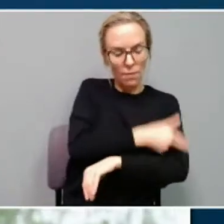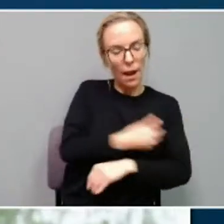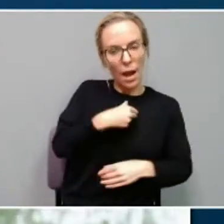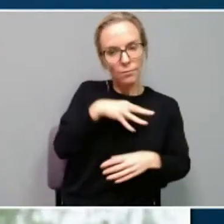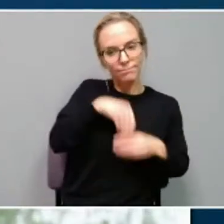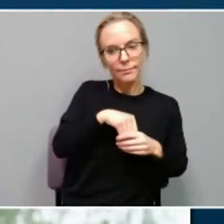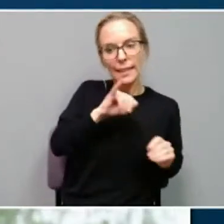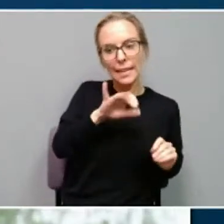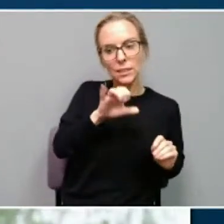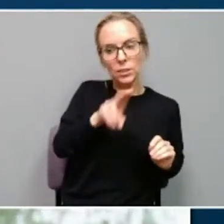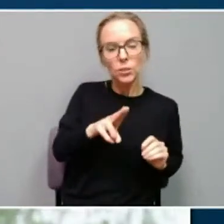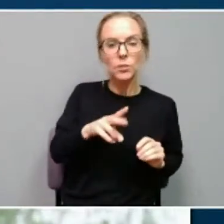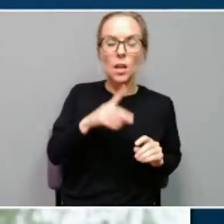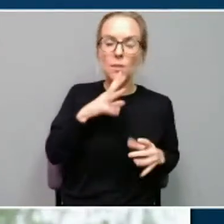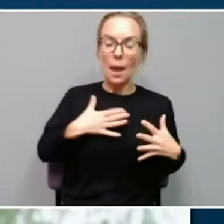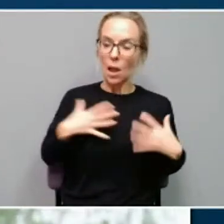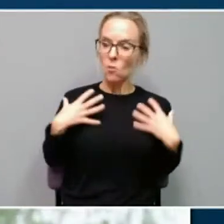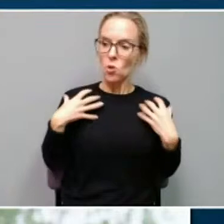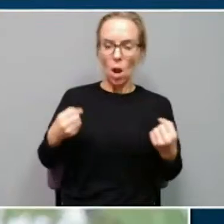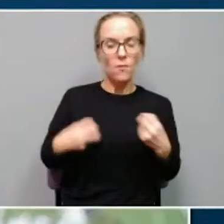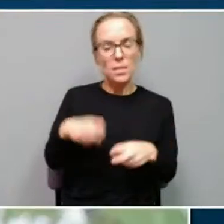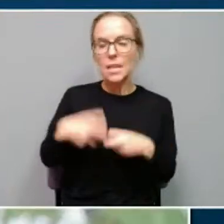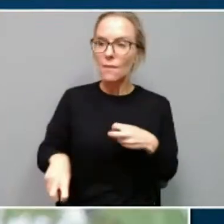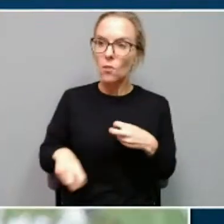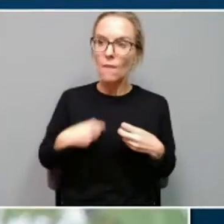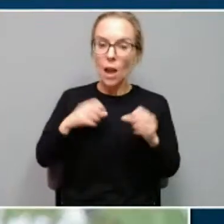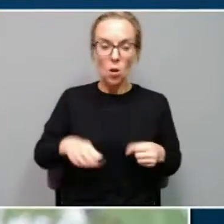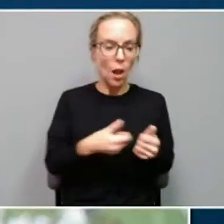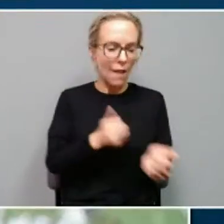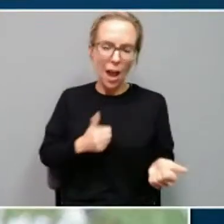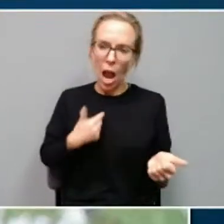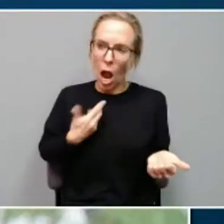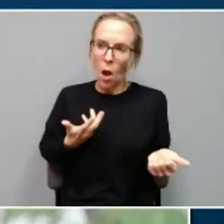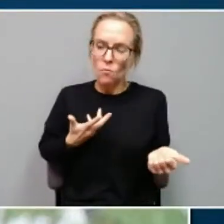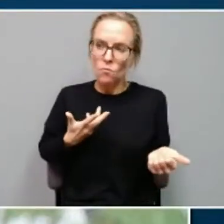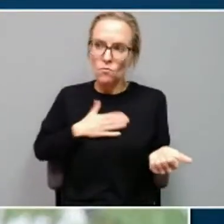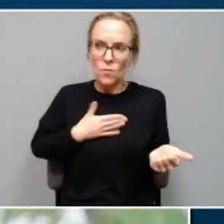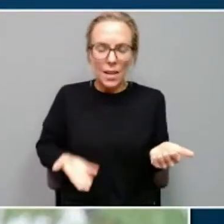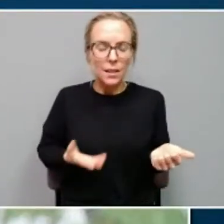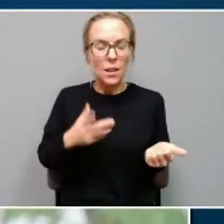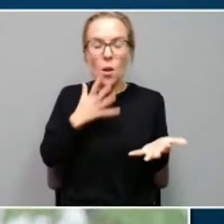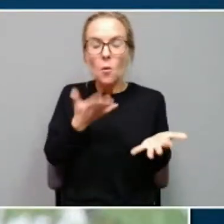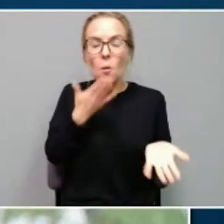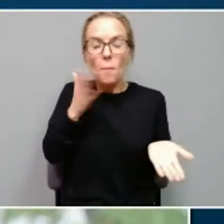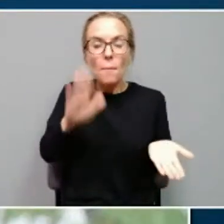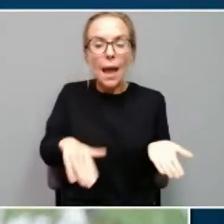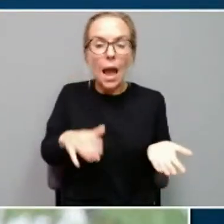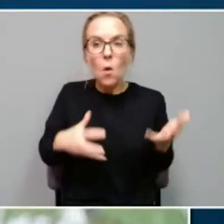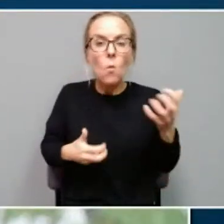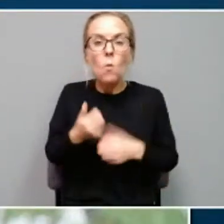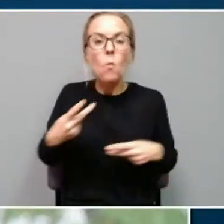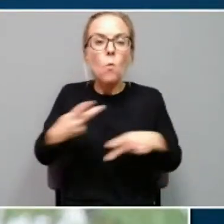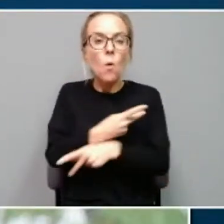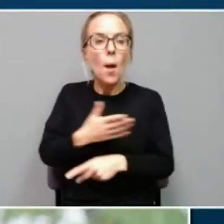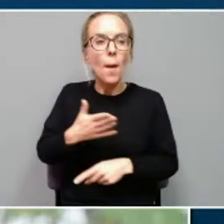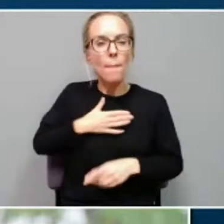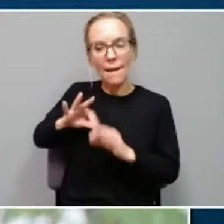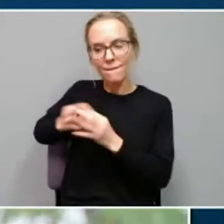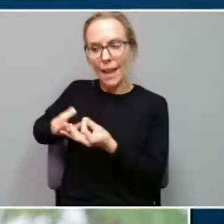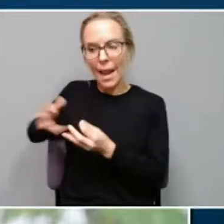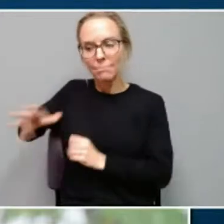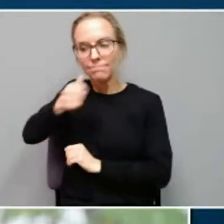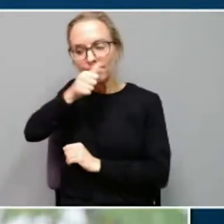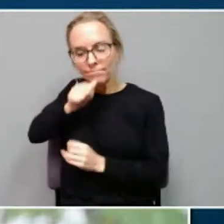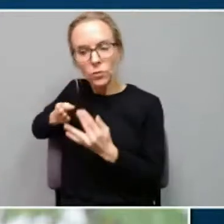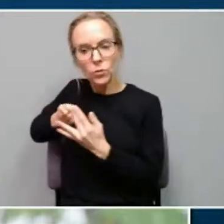avoided that, I definitely would have. And what was probably just as bad is what I put my family through during that period of time. I